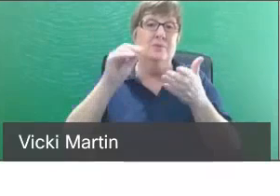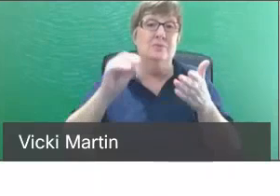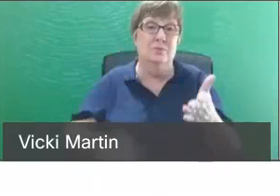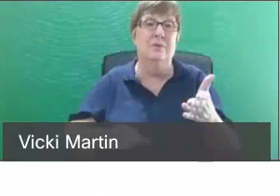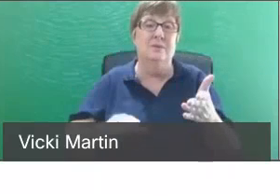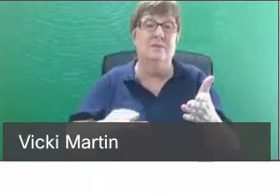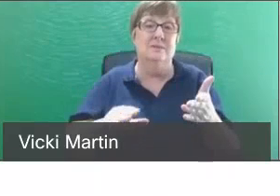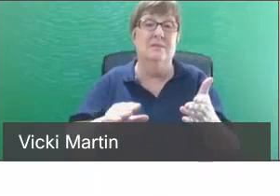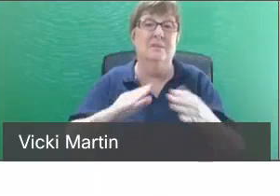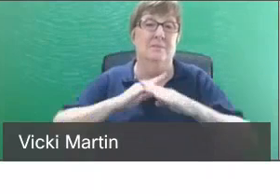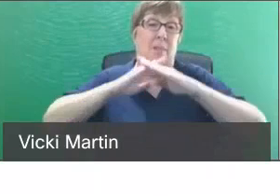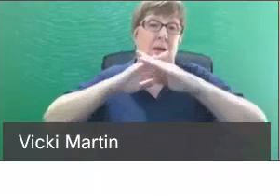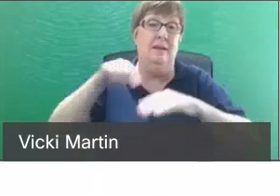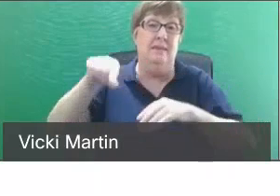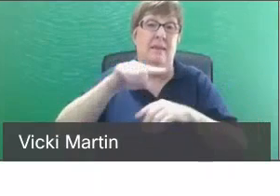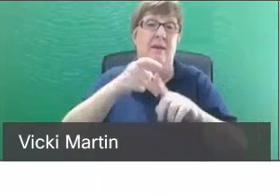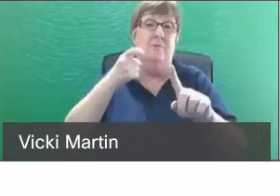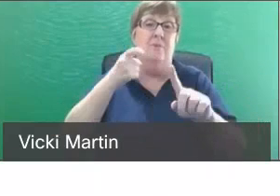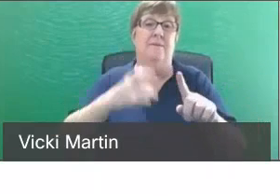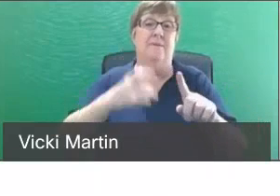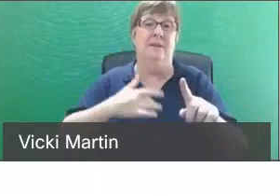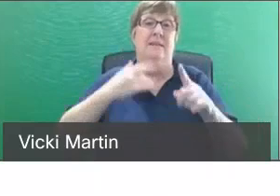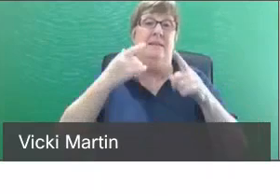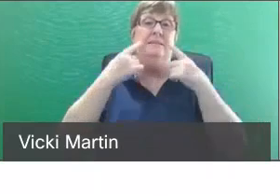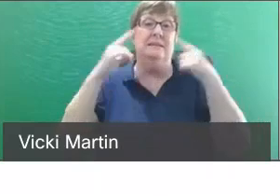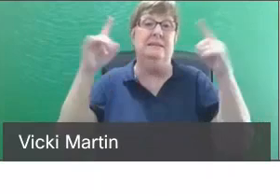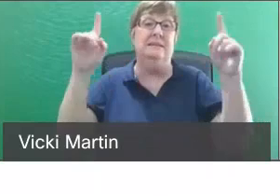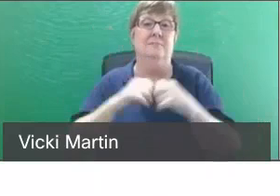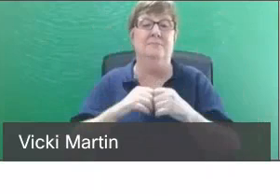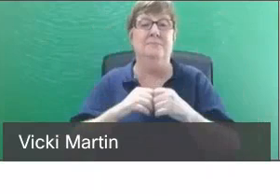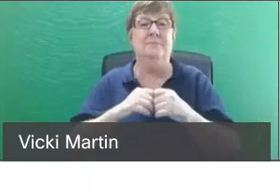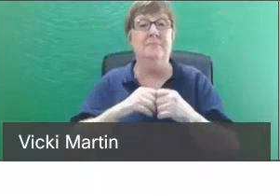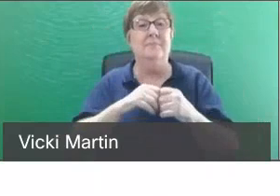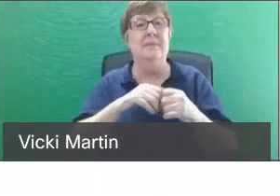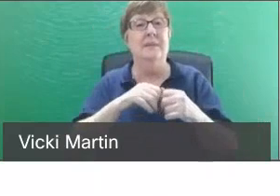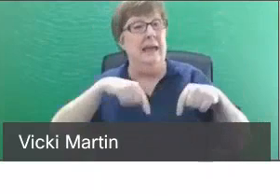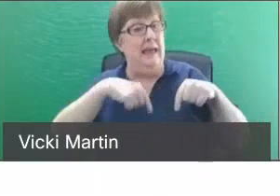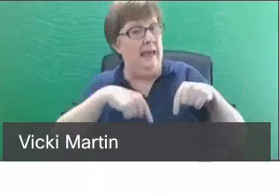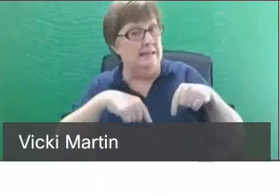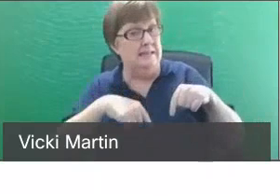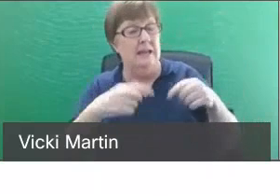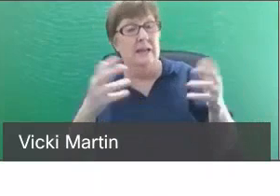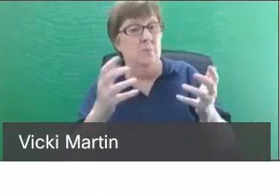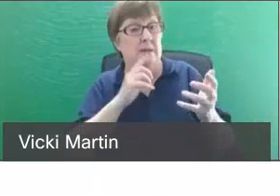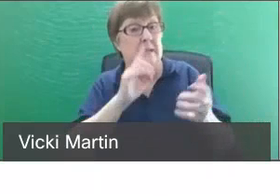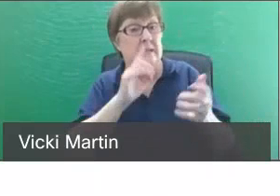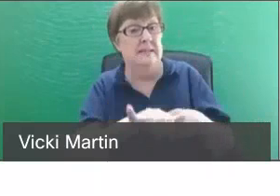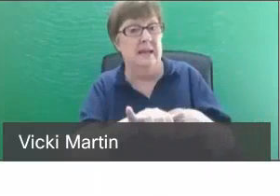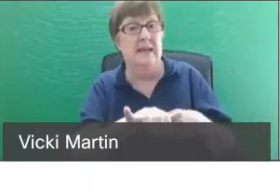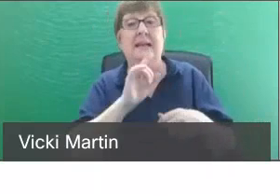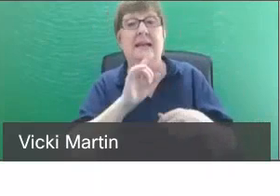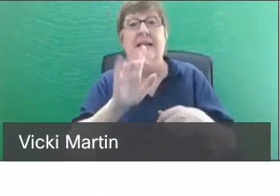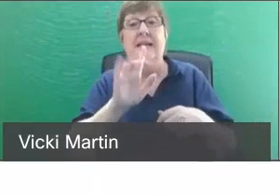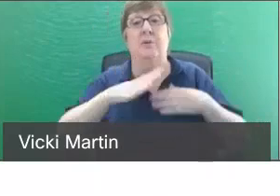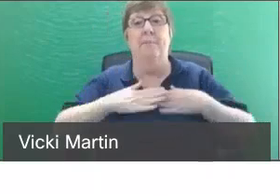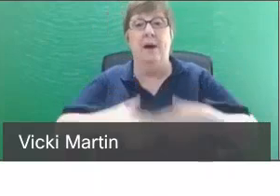So what is anxiety? It's your body's natural response to, it's your biological survival system. So it's